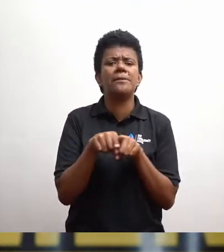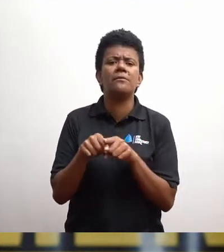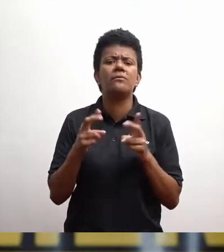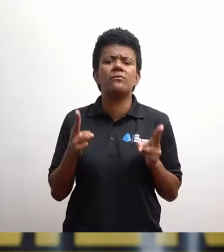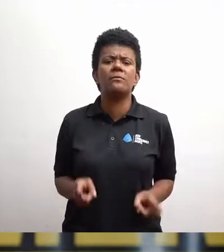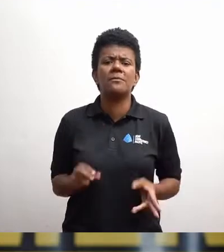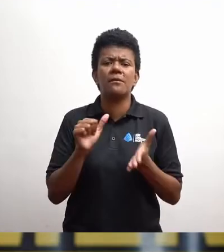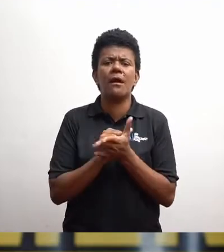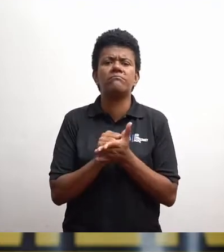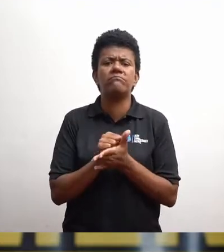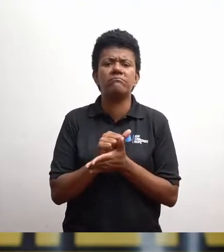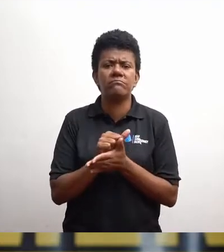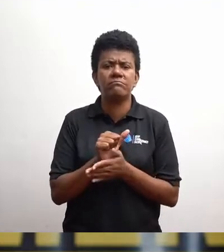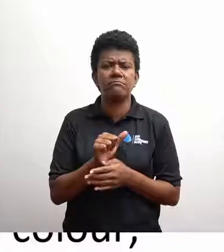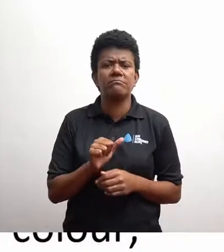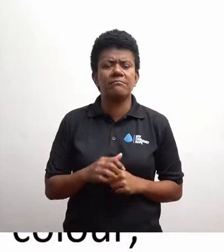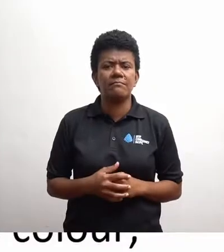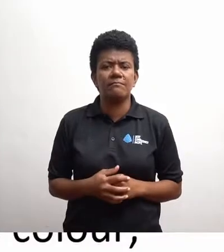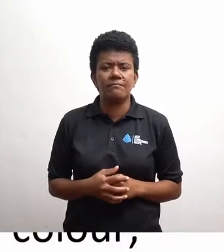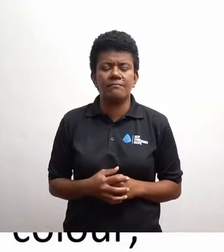Next slide, thanks. Yeah.